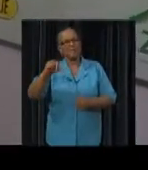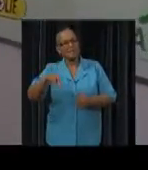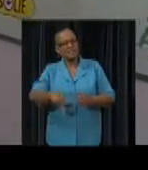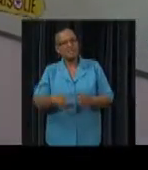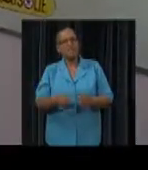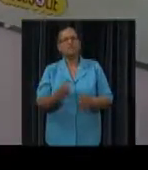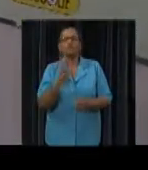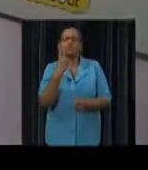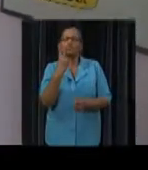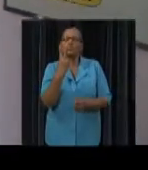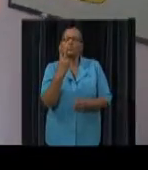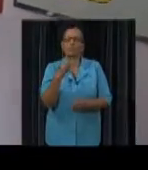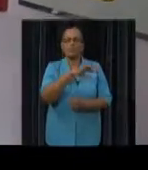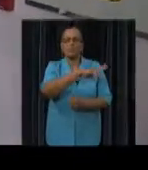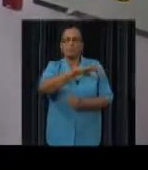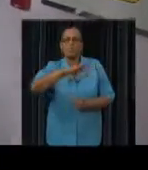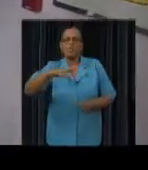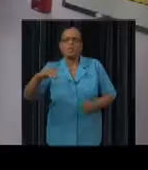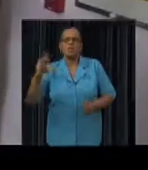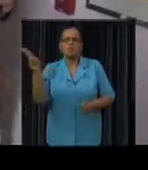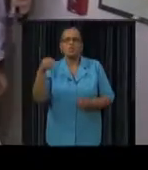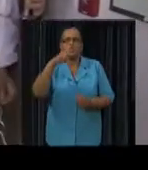unit, each with